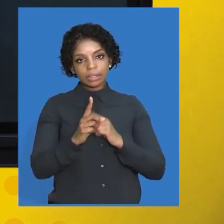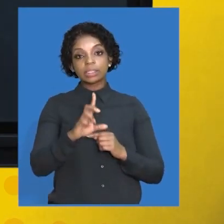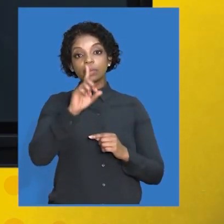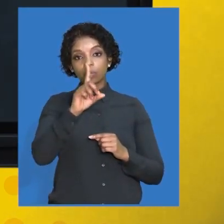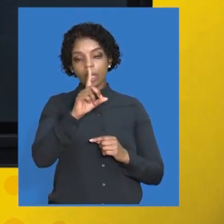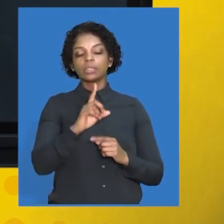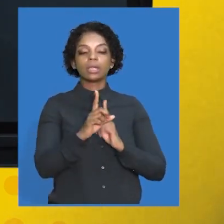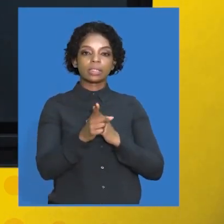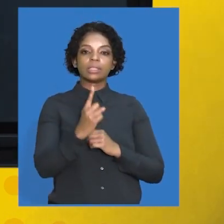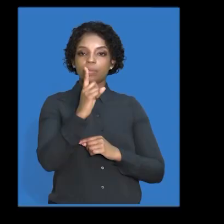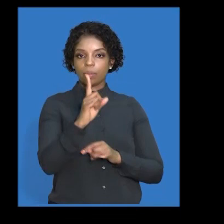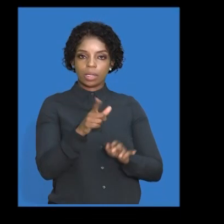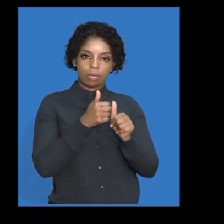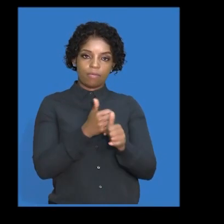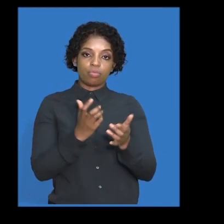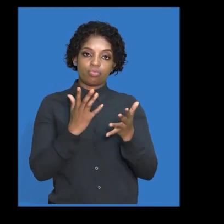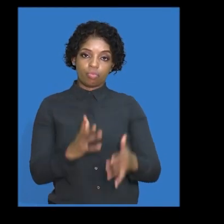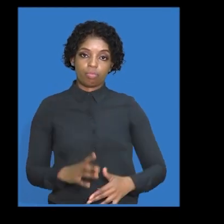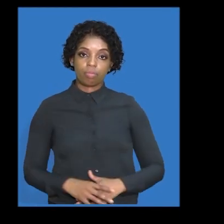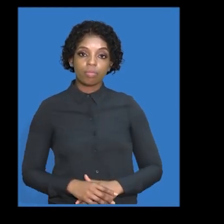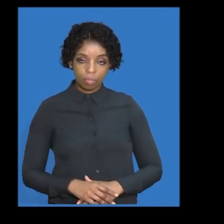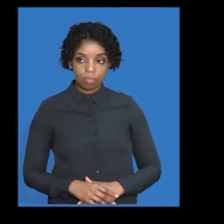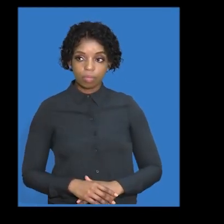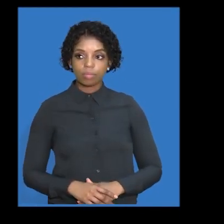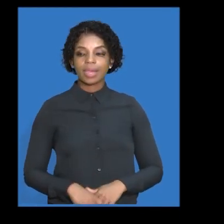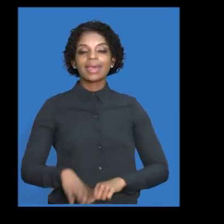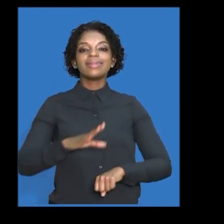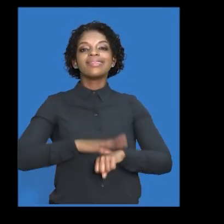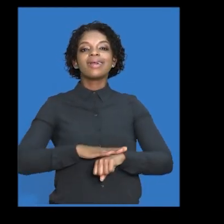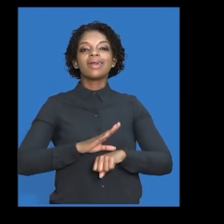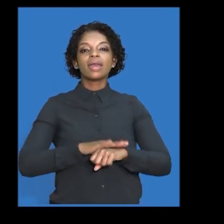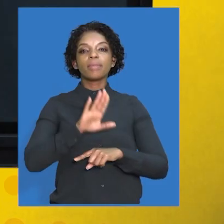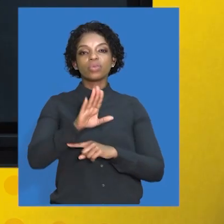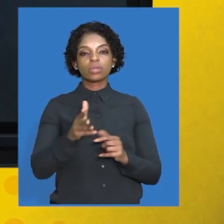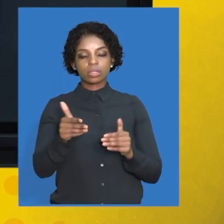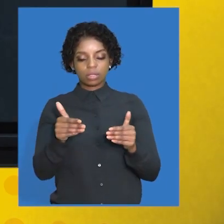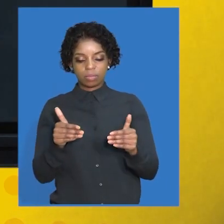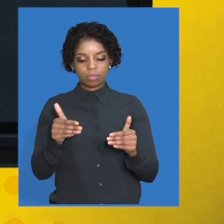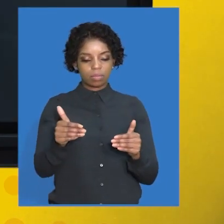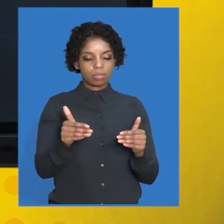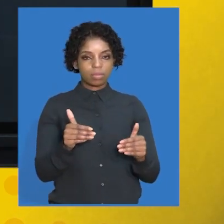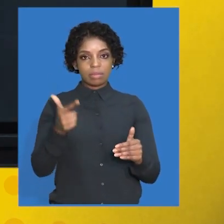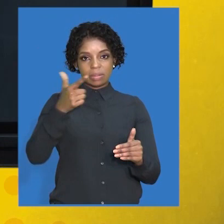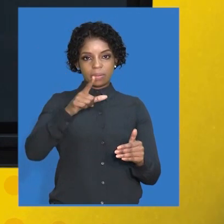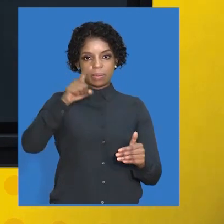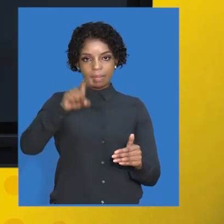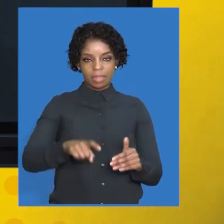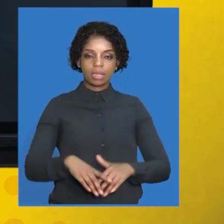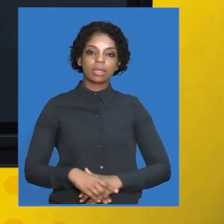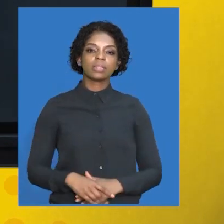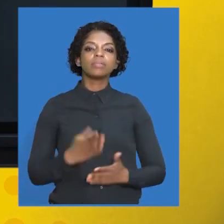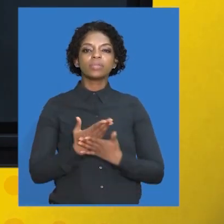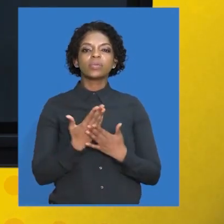Section C. Manage your time, right? So you can start with any question. If you want to start with your